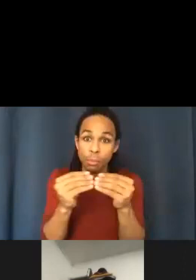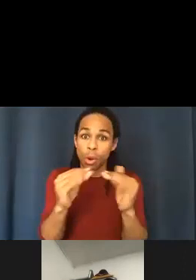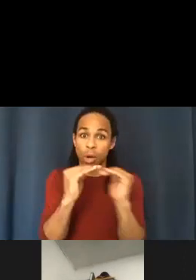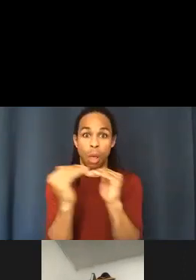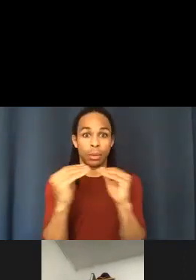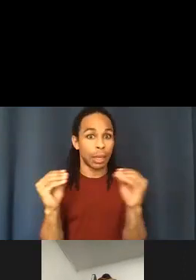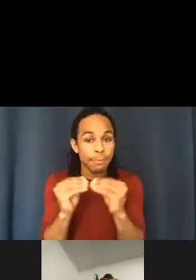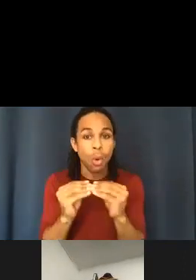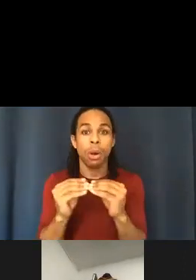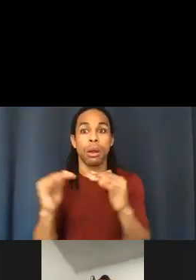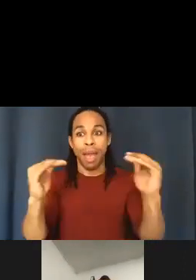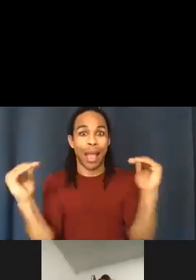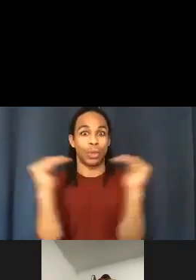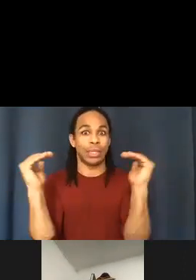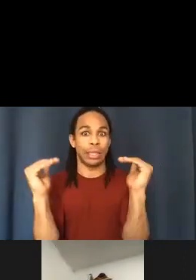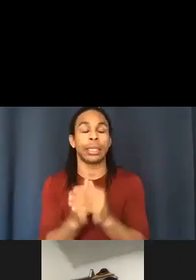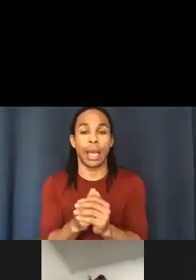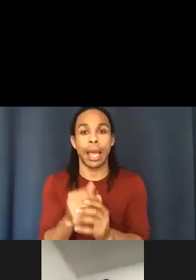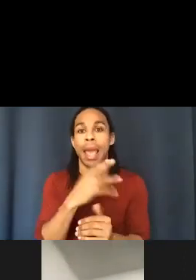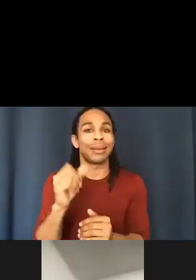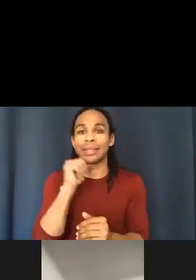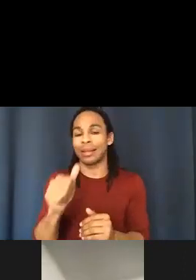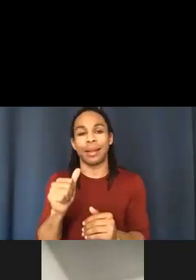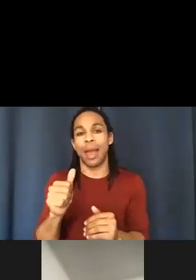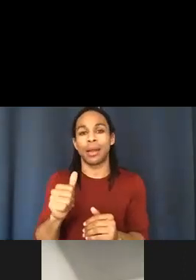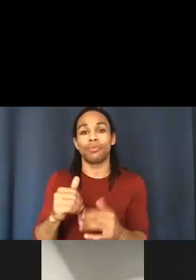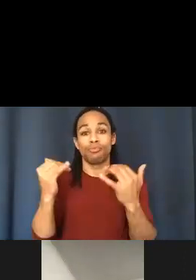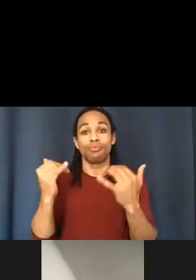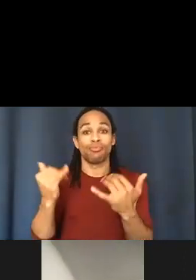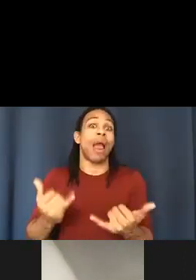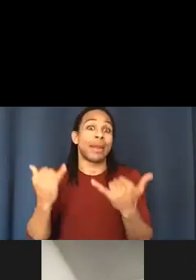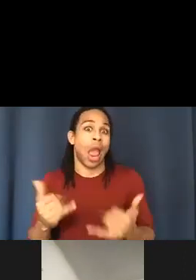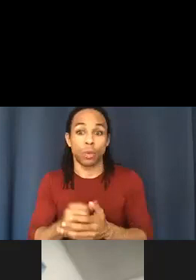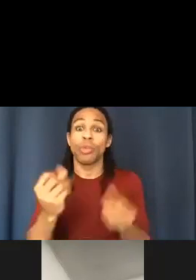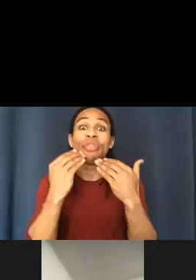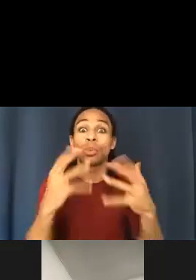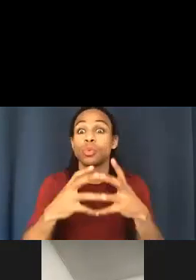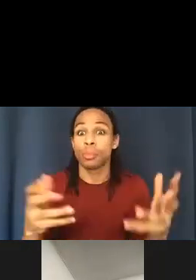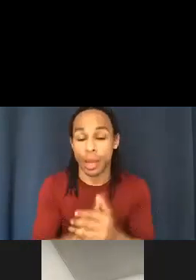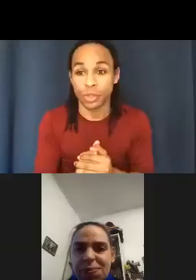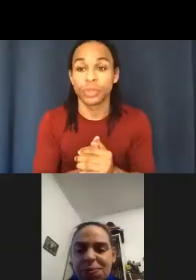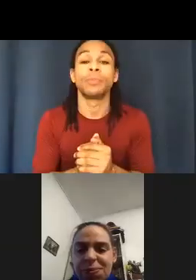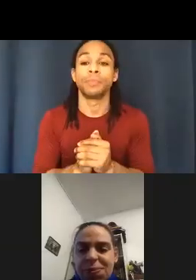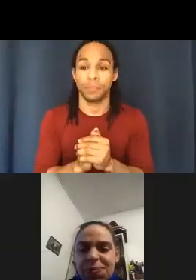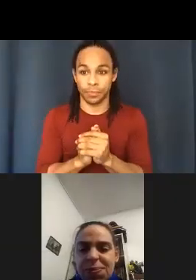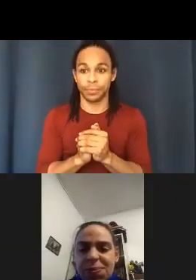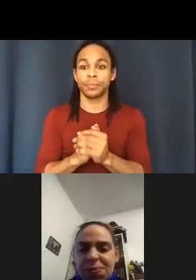moment. Mil gracias. Thank you very much. Our next presenter is Wani Michael.